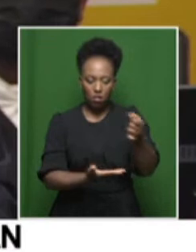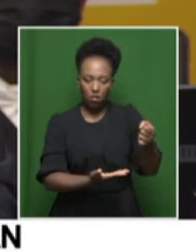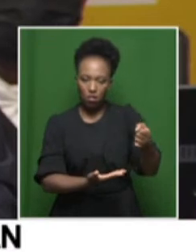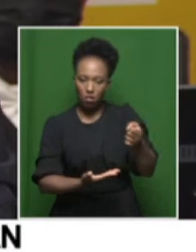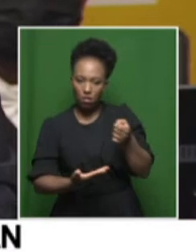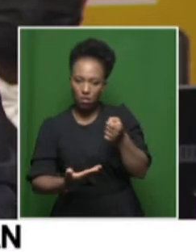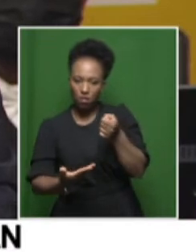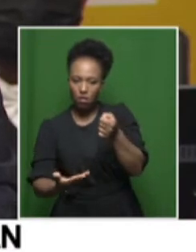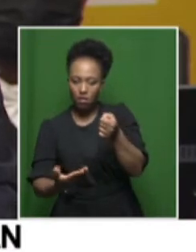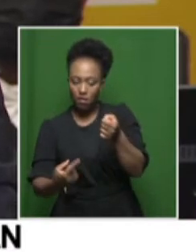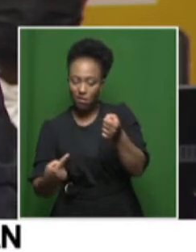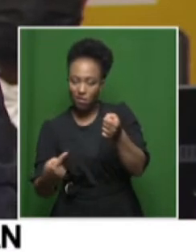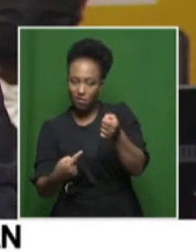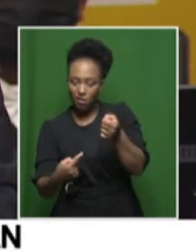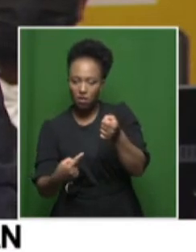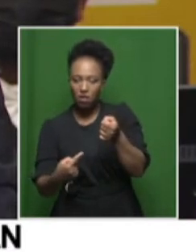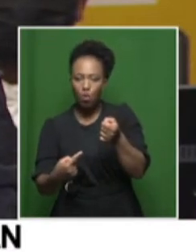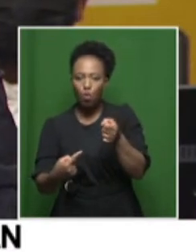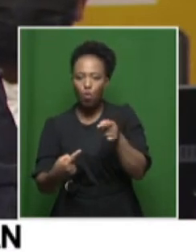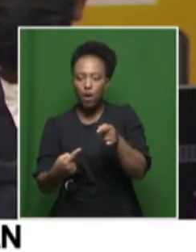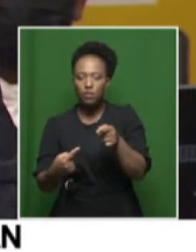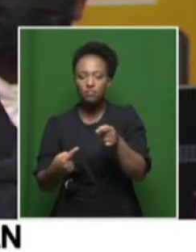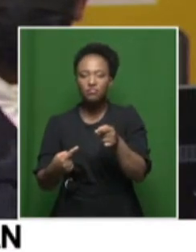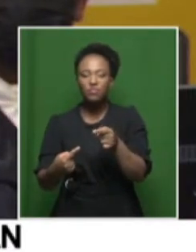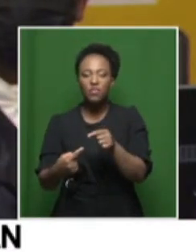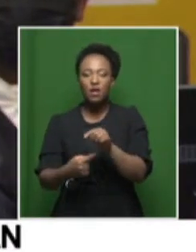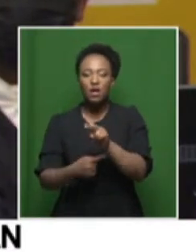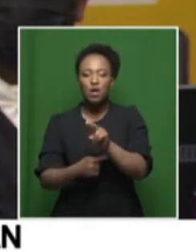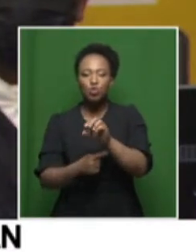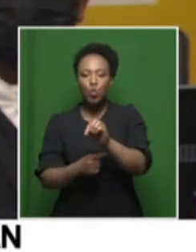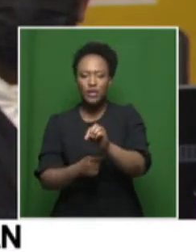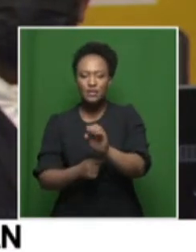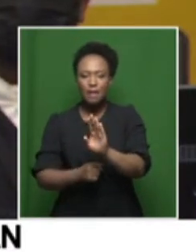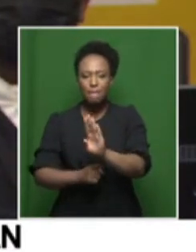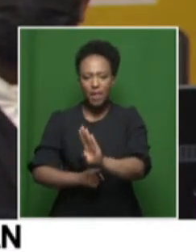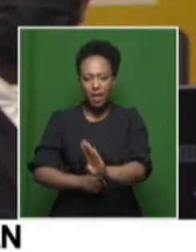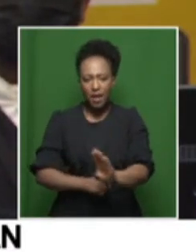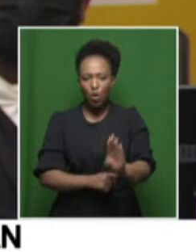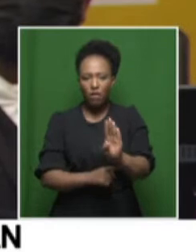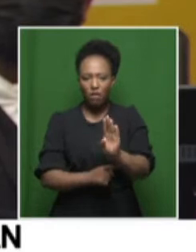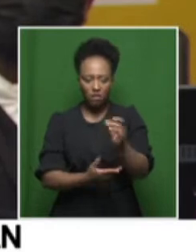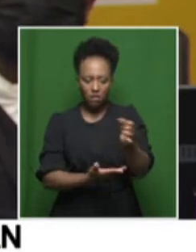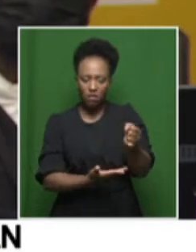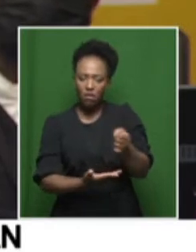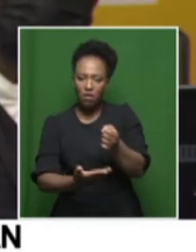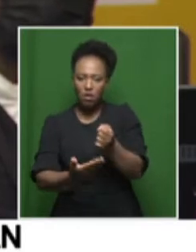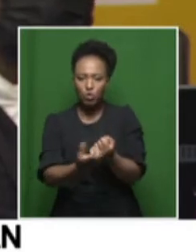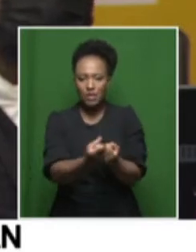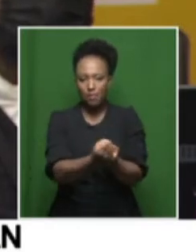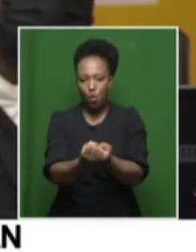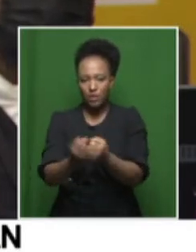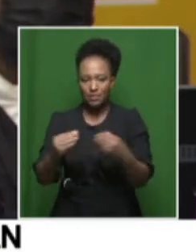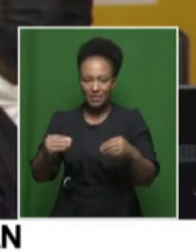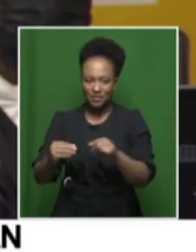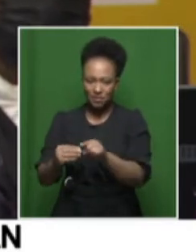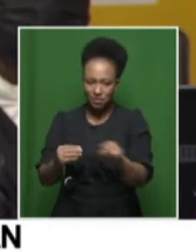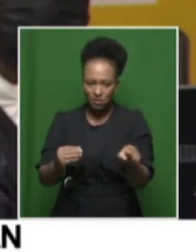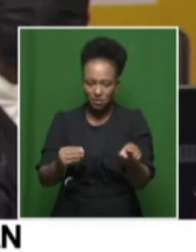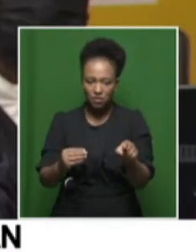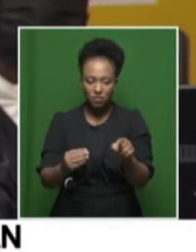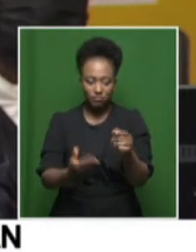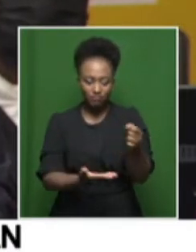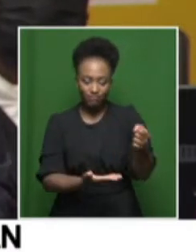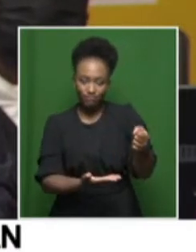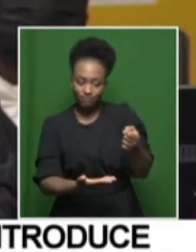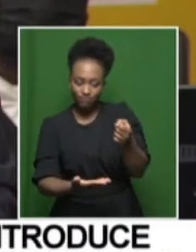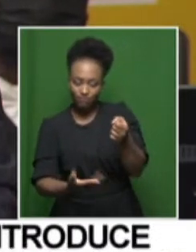through the bounce back scheme to 20 billion rand. The equity support mechanism of this